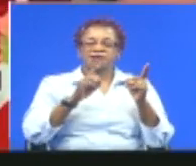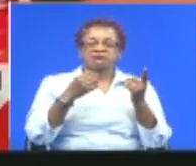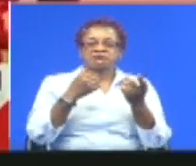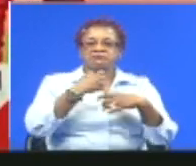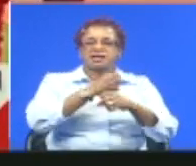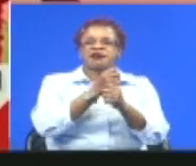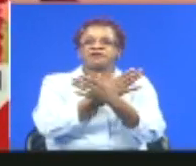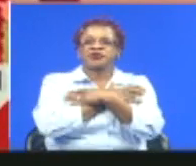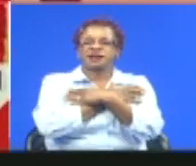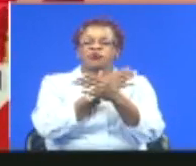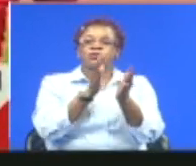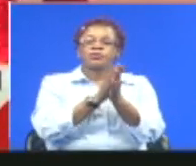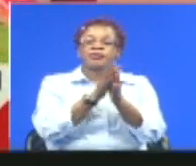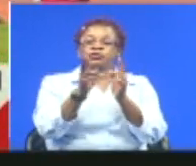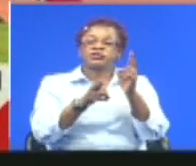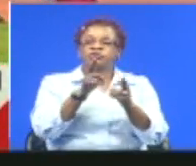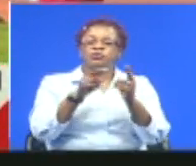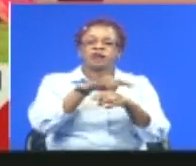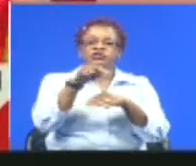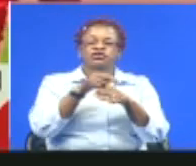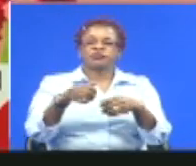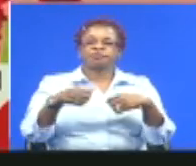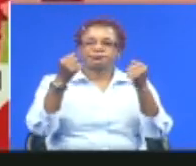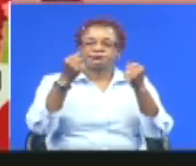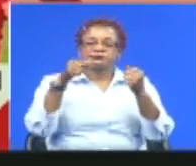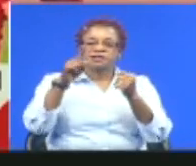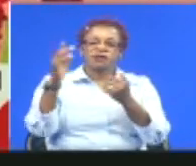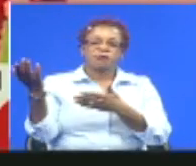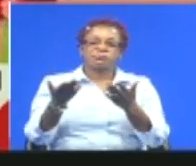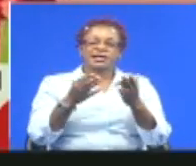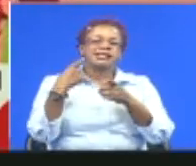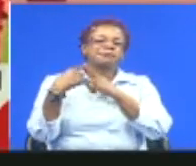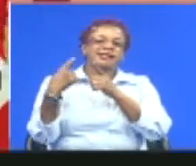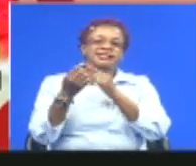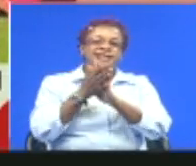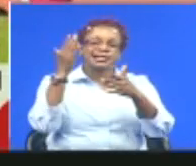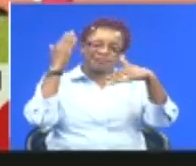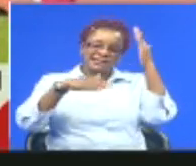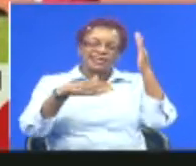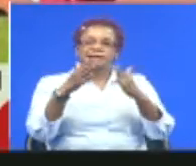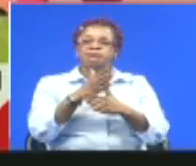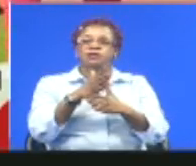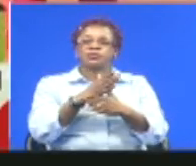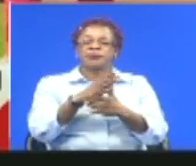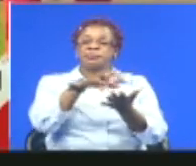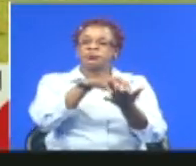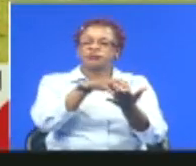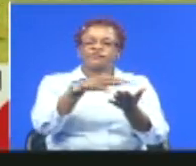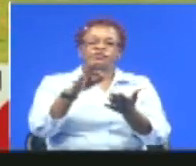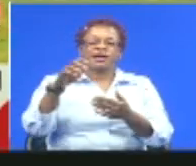With 22 national caps, Samantha Akinyi brings experience and expertise between the posts for the Harambee